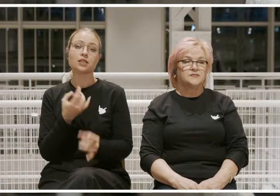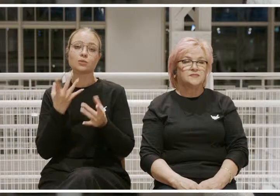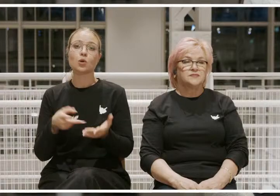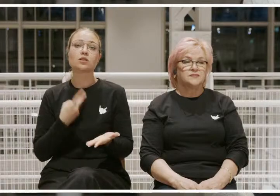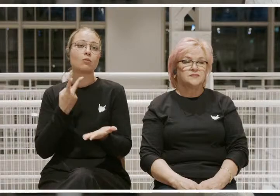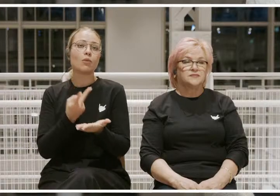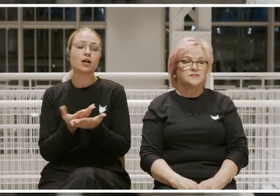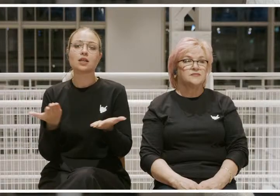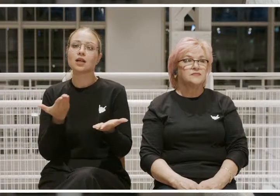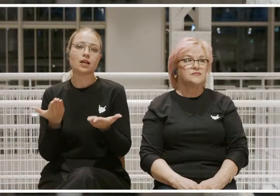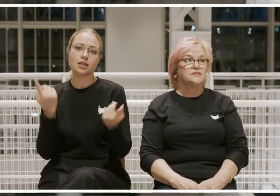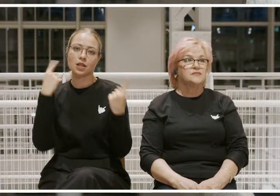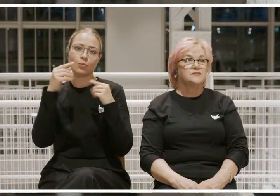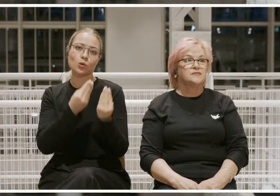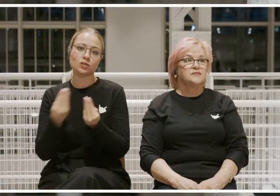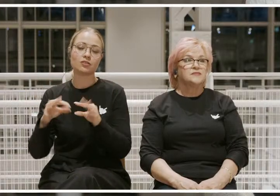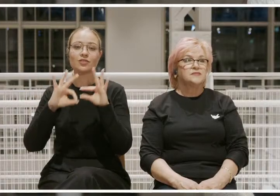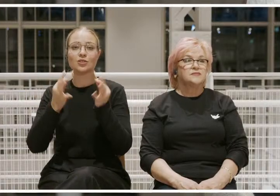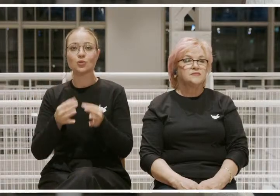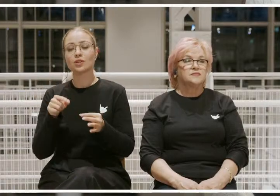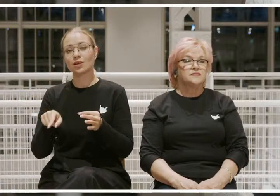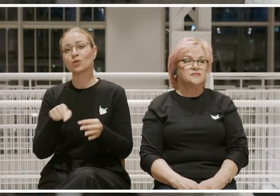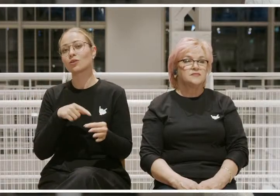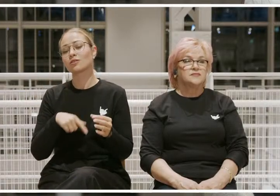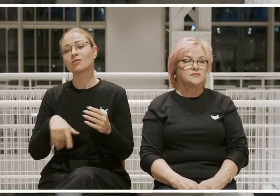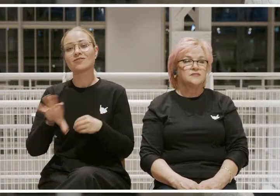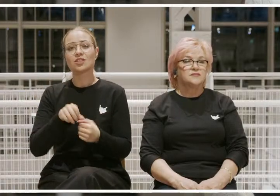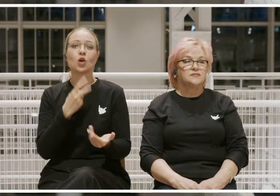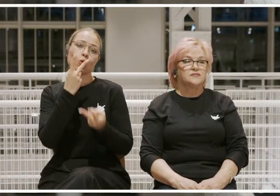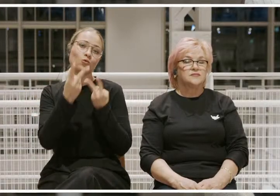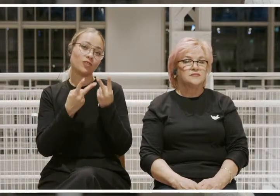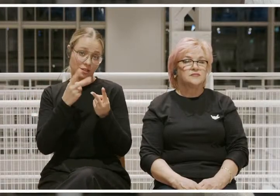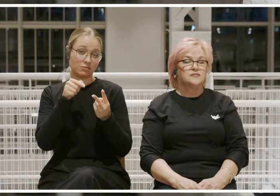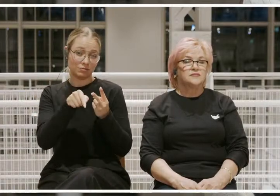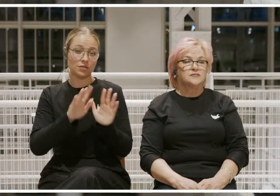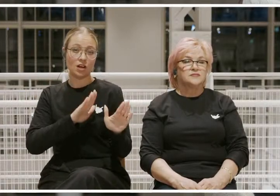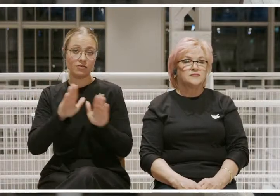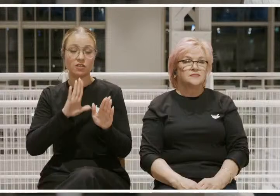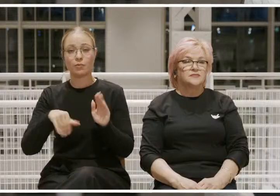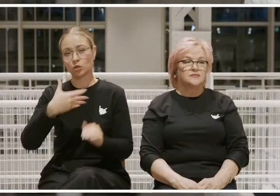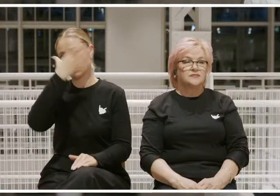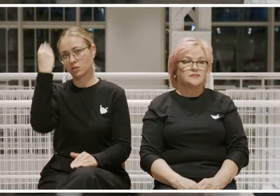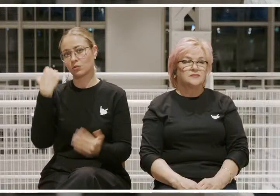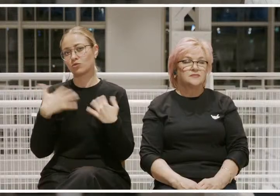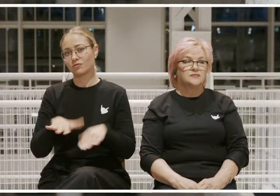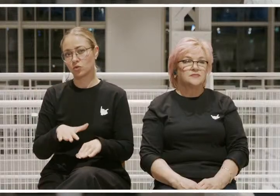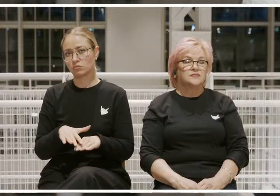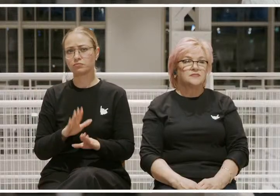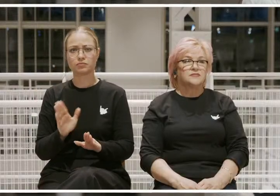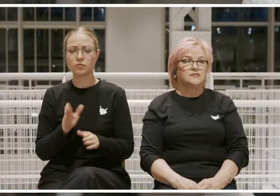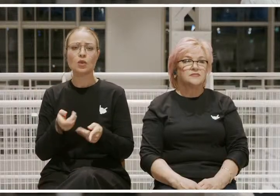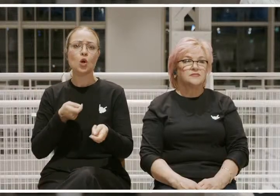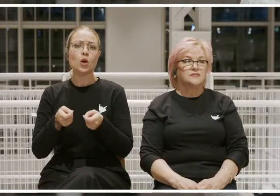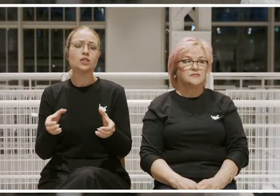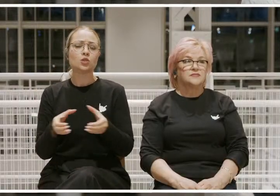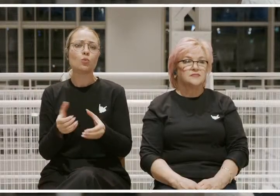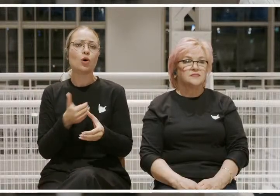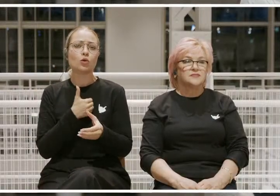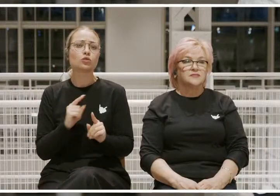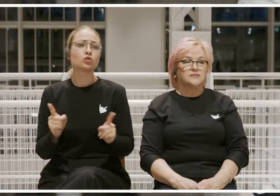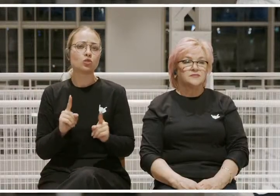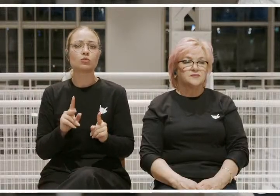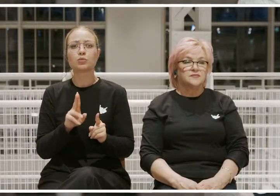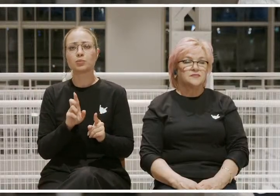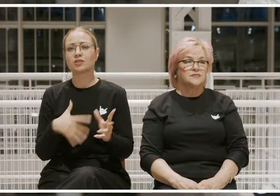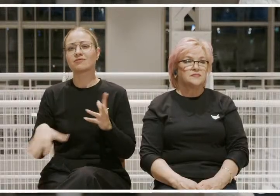preferred the visitors to experience the processes, not only the period